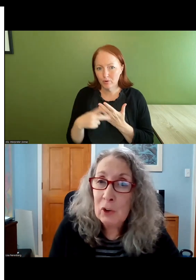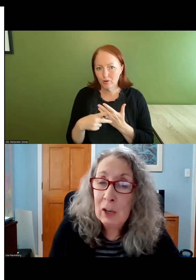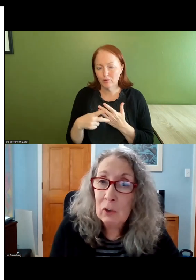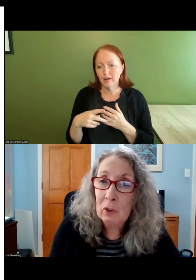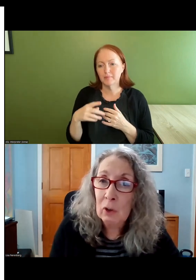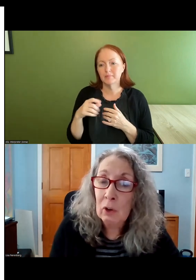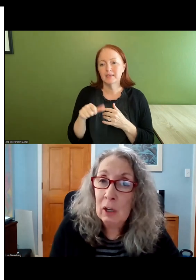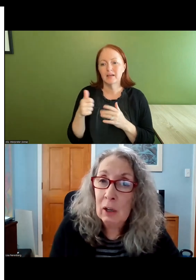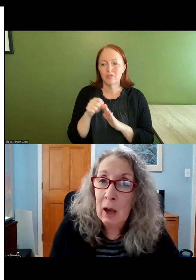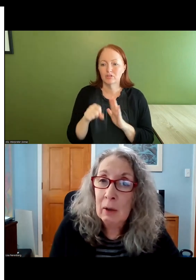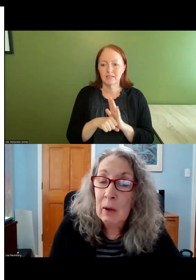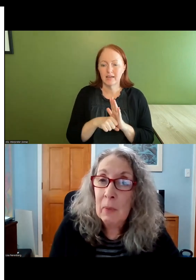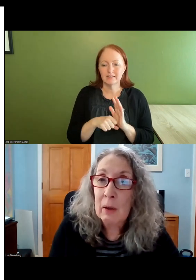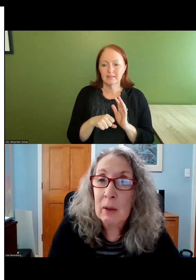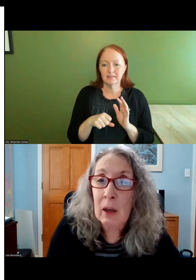in other states doesn't,